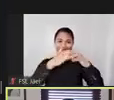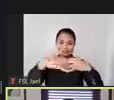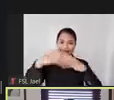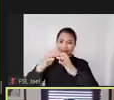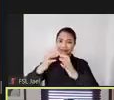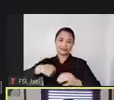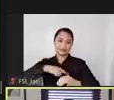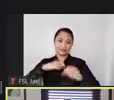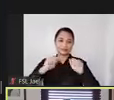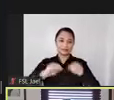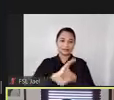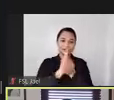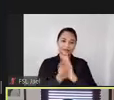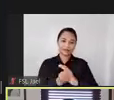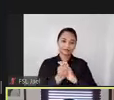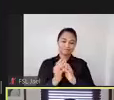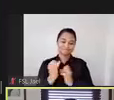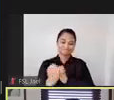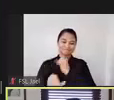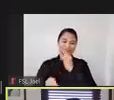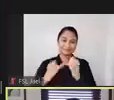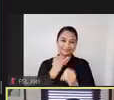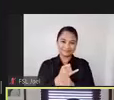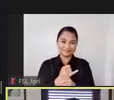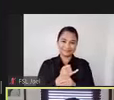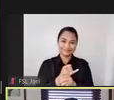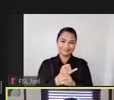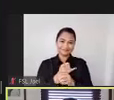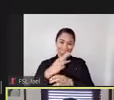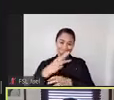be of service to our fellow man.